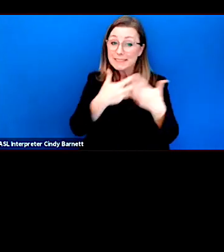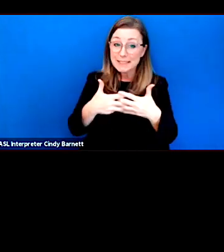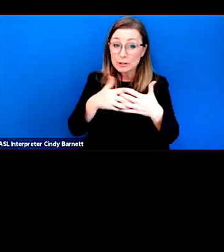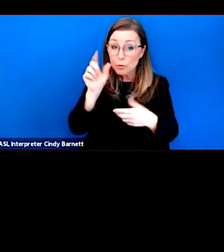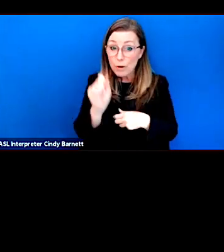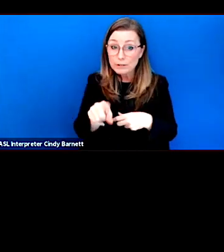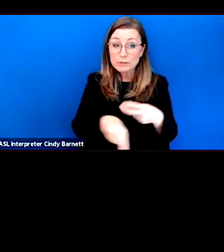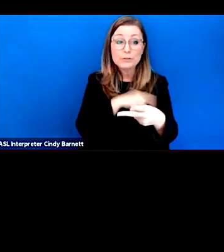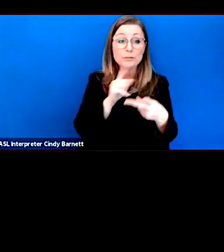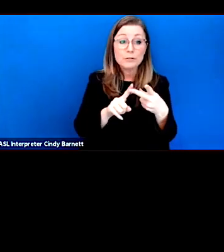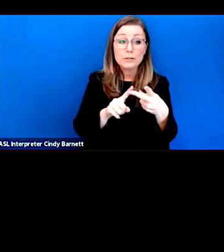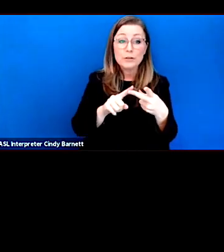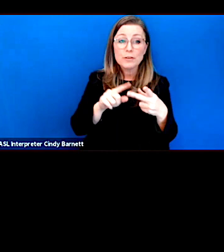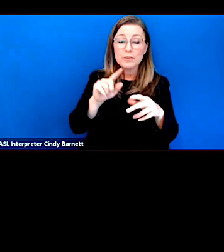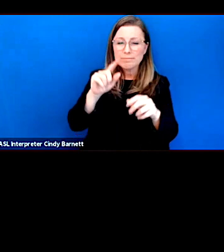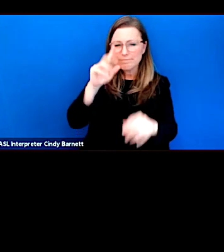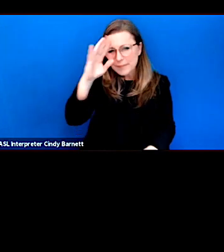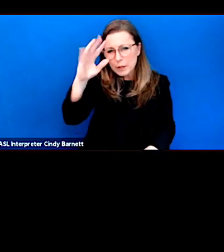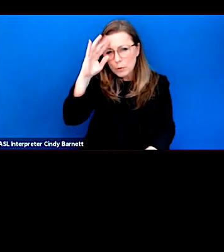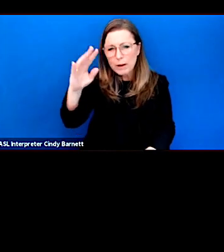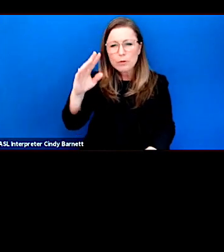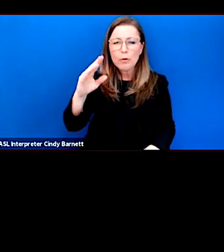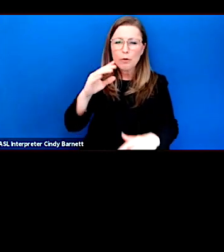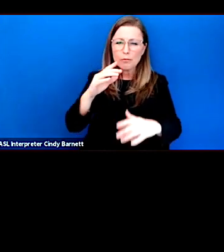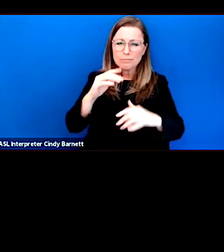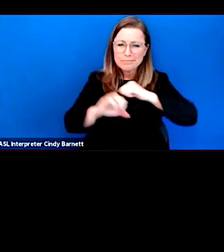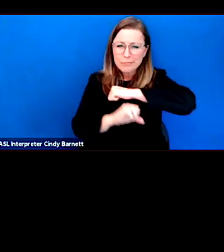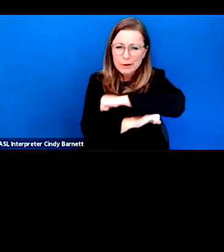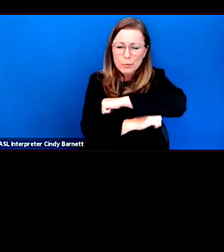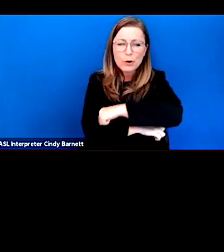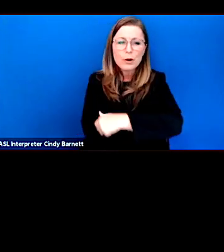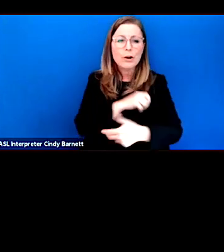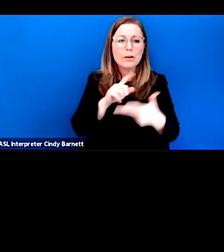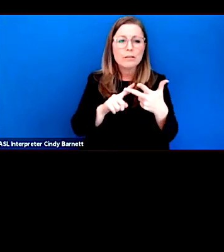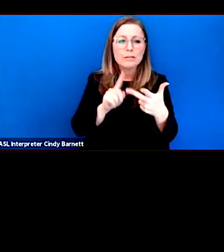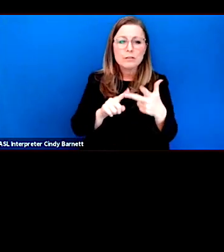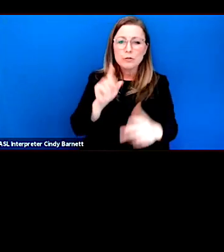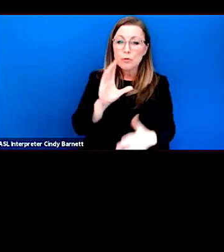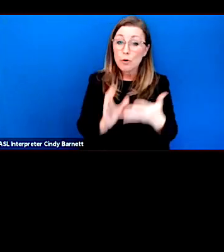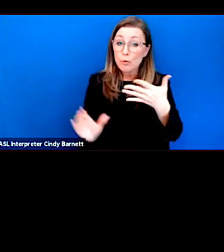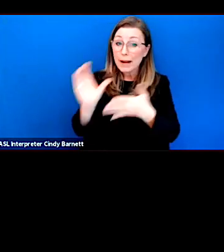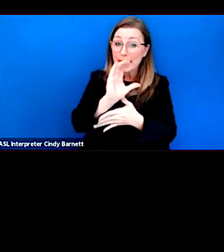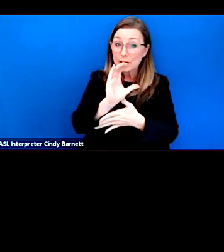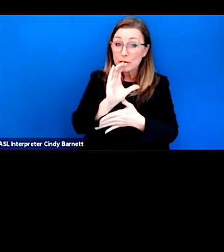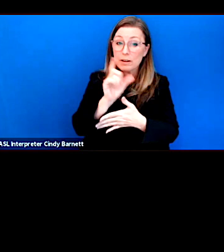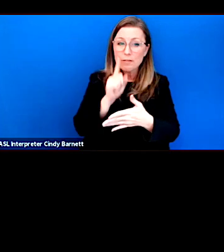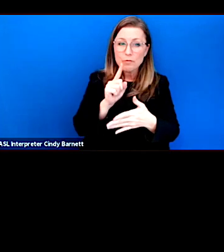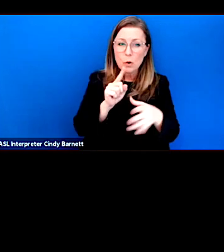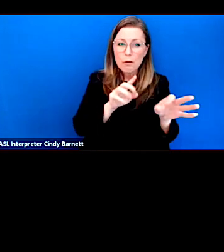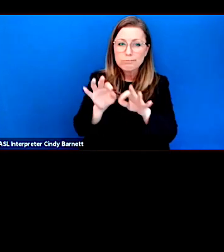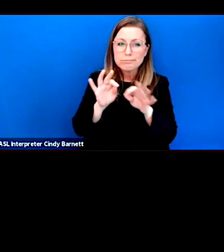search, selection, and quality appraisal criteria that you will use to identify the studies that will be part of your